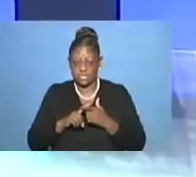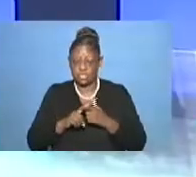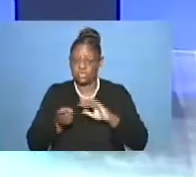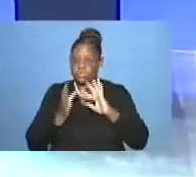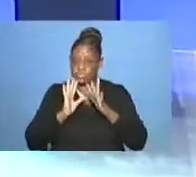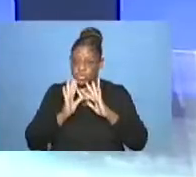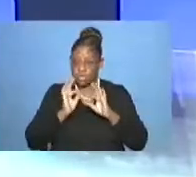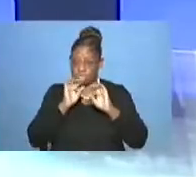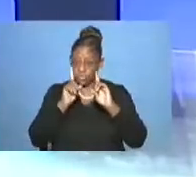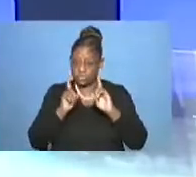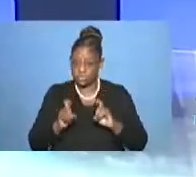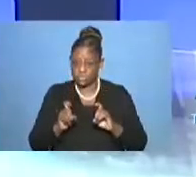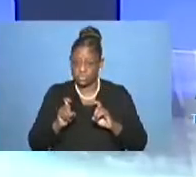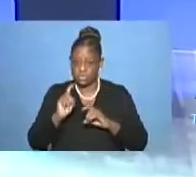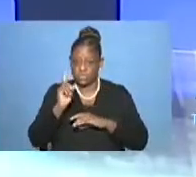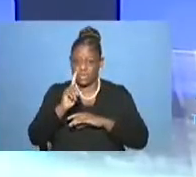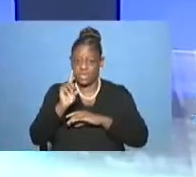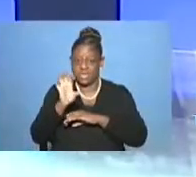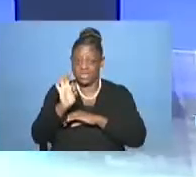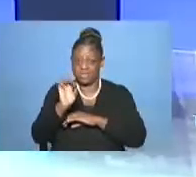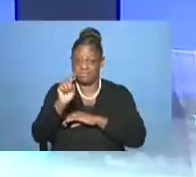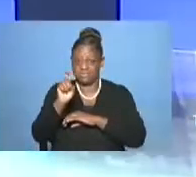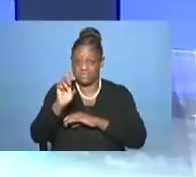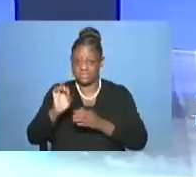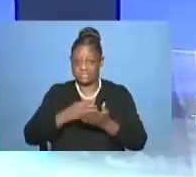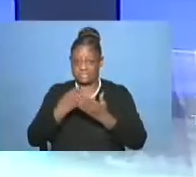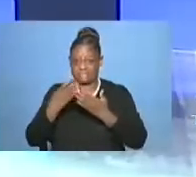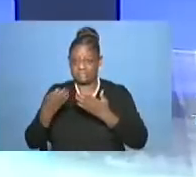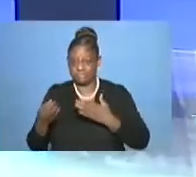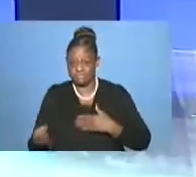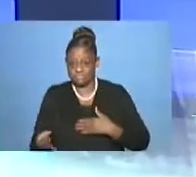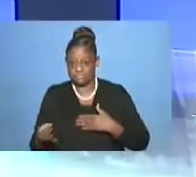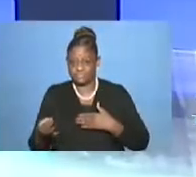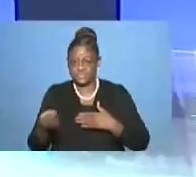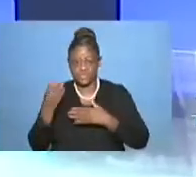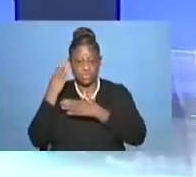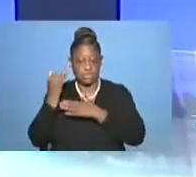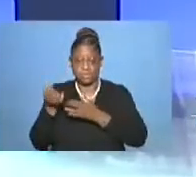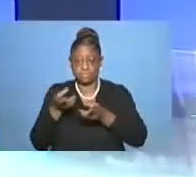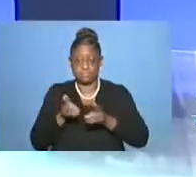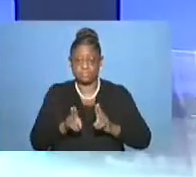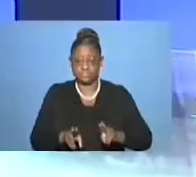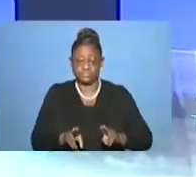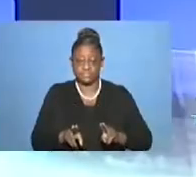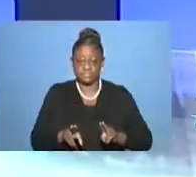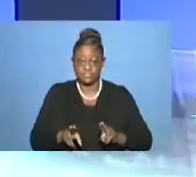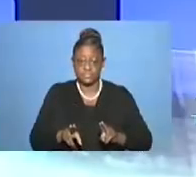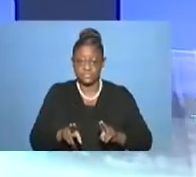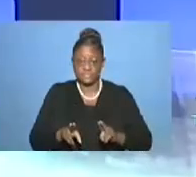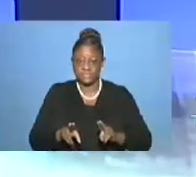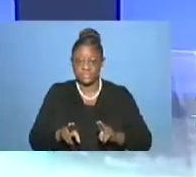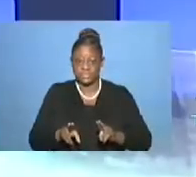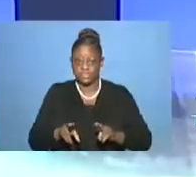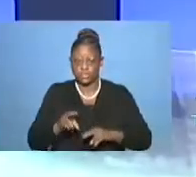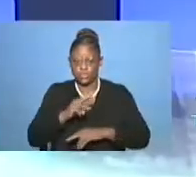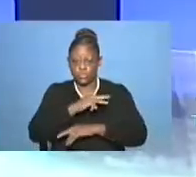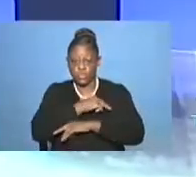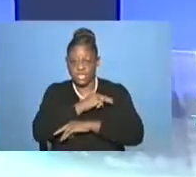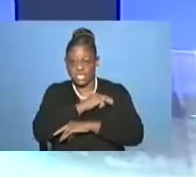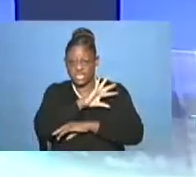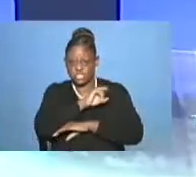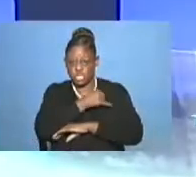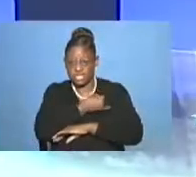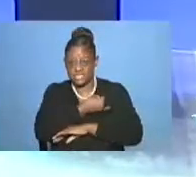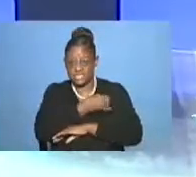FTX's sudden collapse and the wide-reaching implications of it all, local financial consultant Wayne Johnson